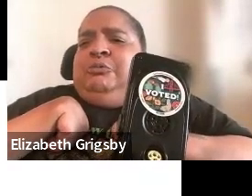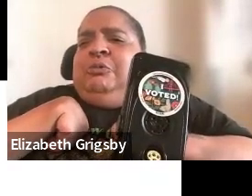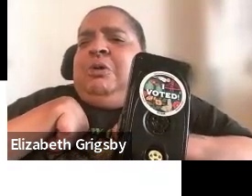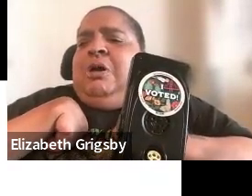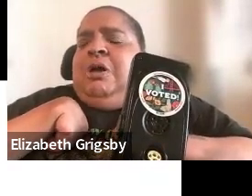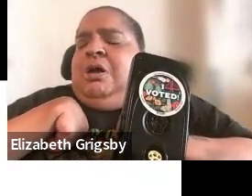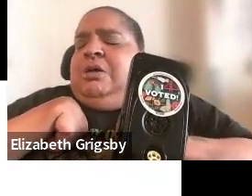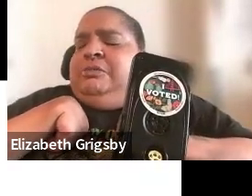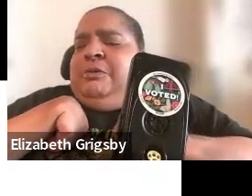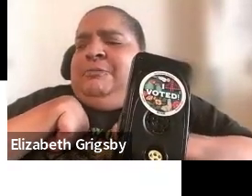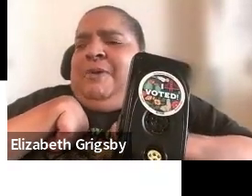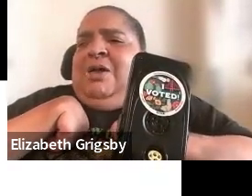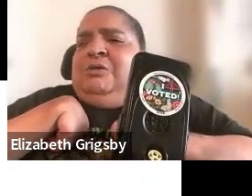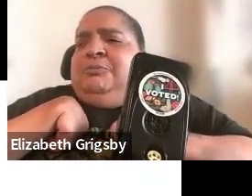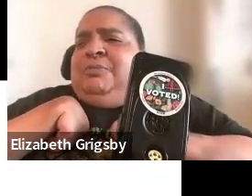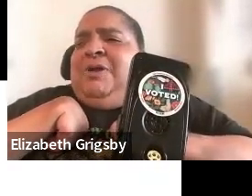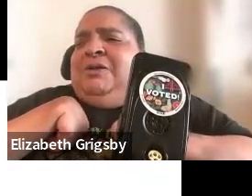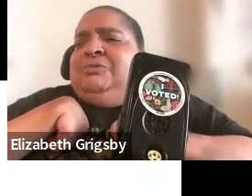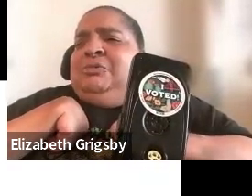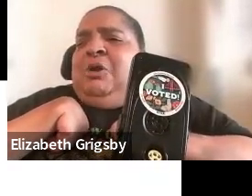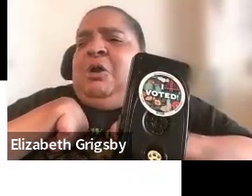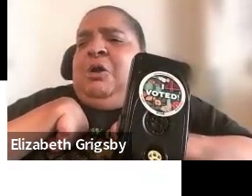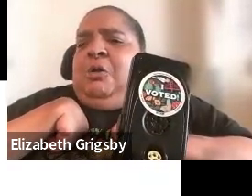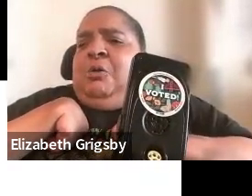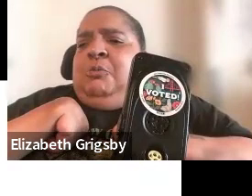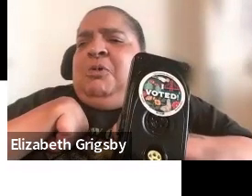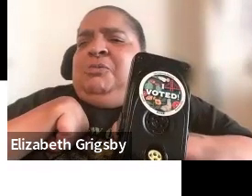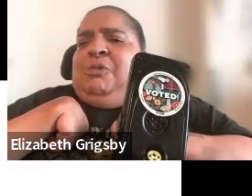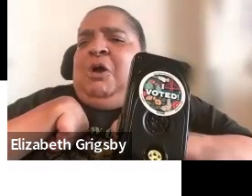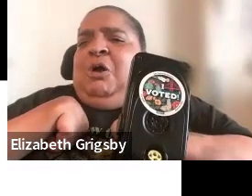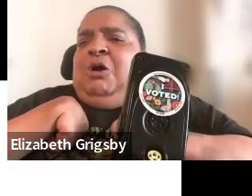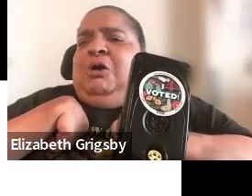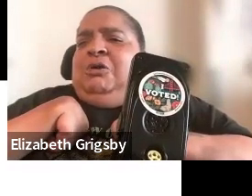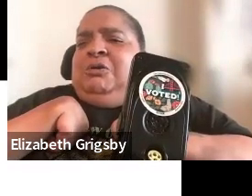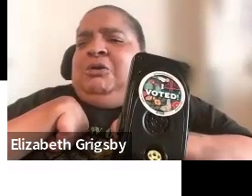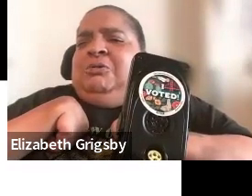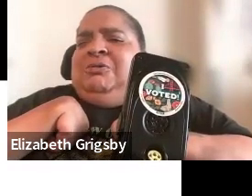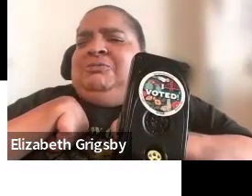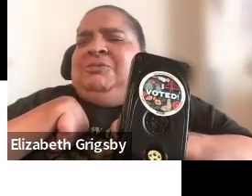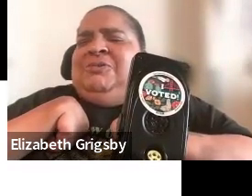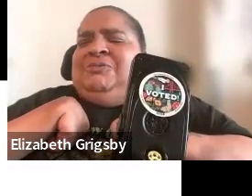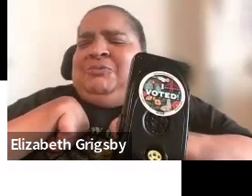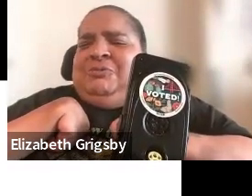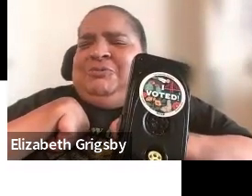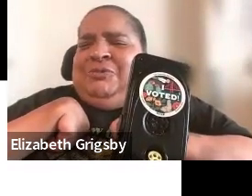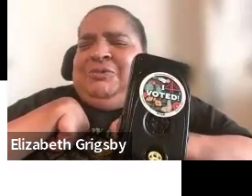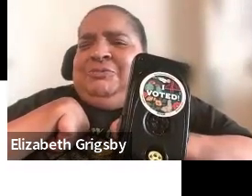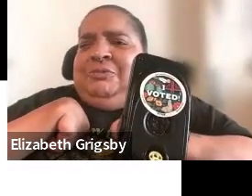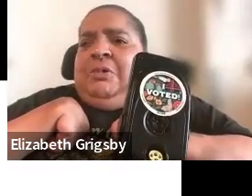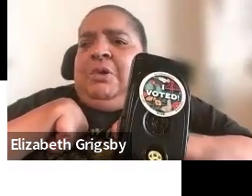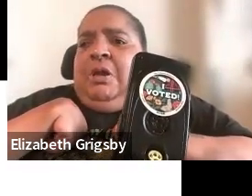goes to the ballot page with our current